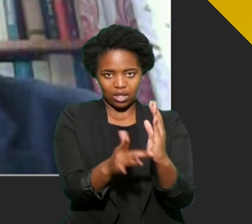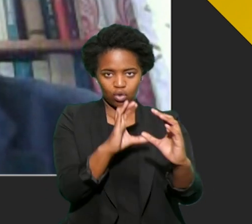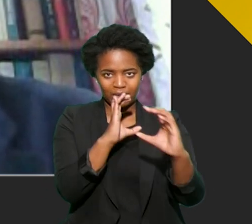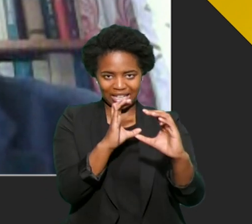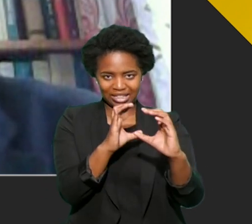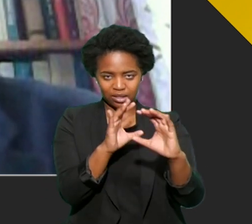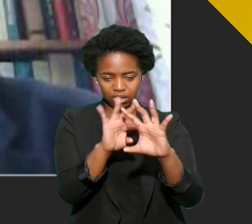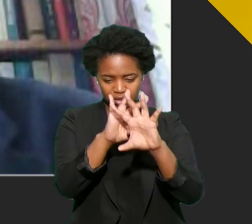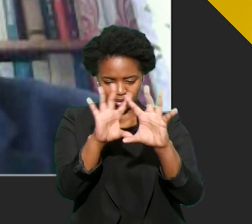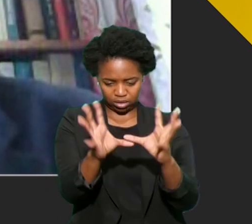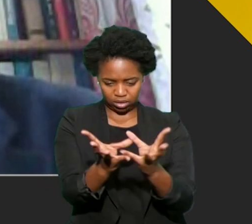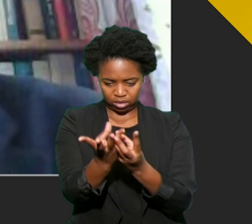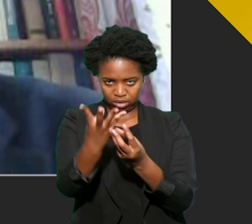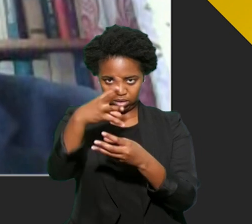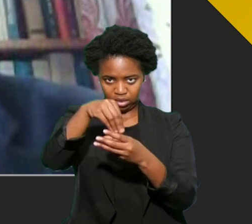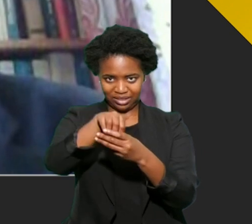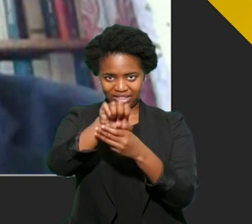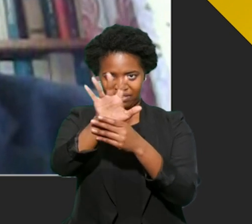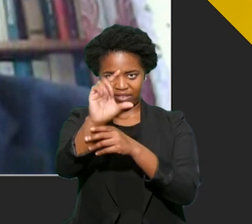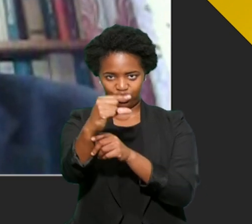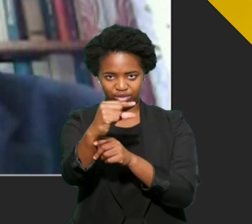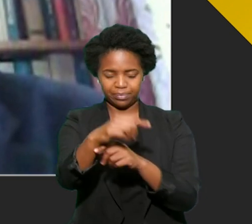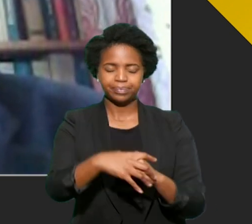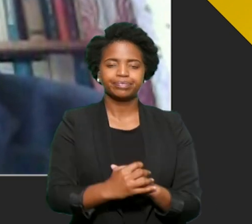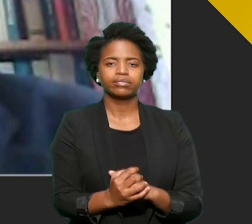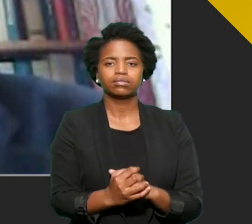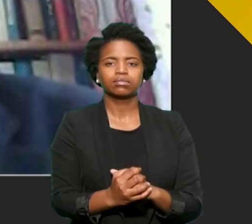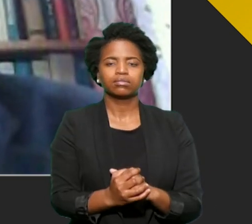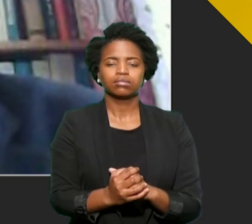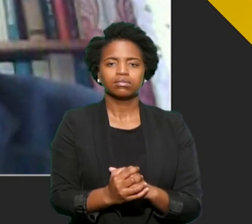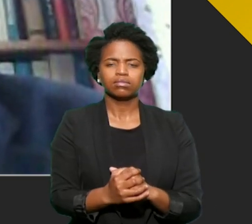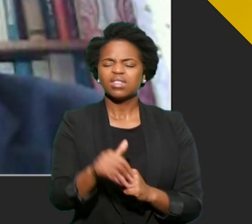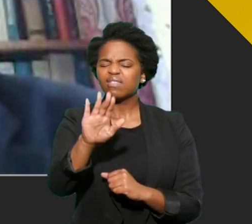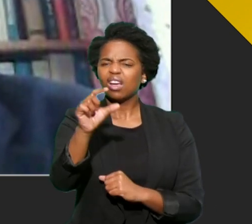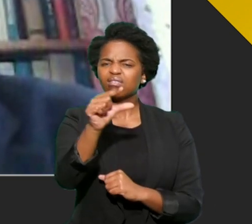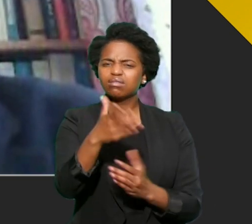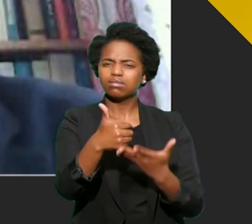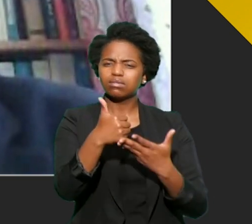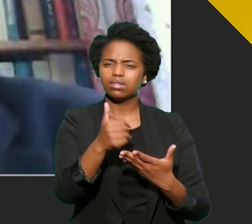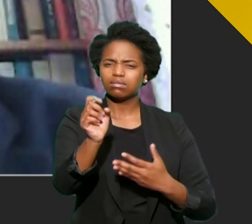networks. I'll come back to it later. So 5G offers